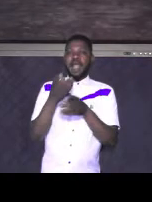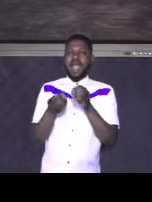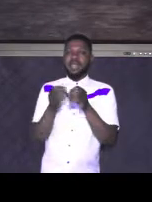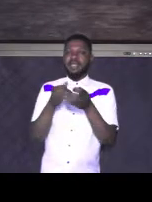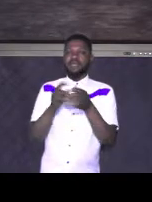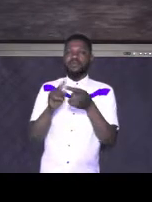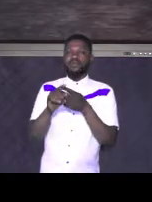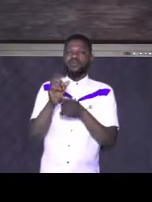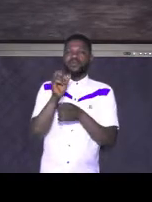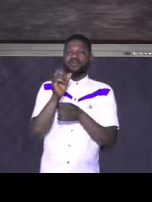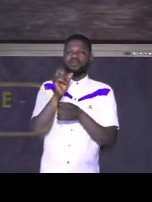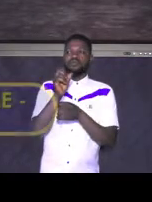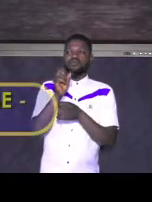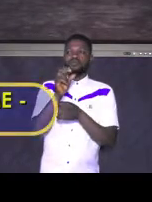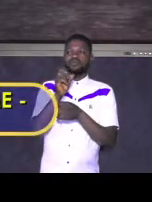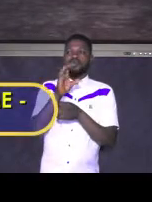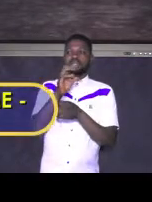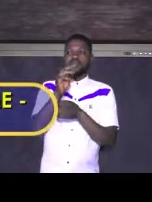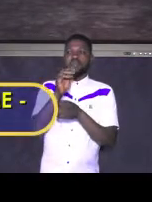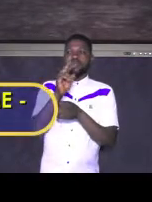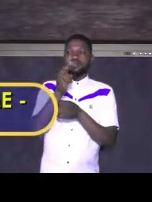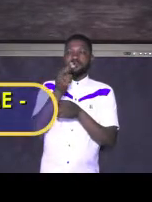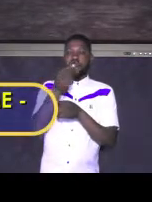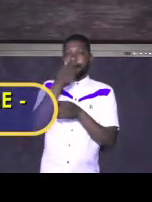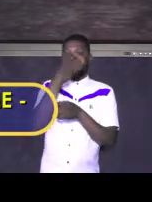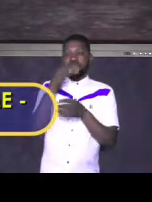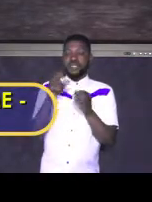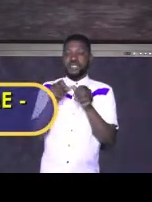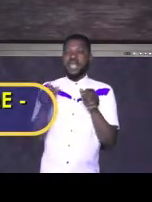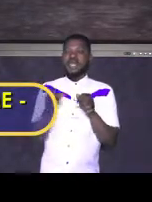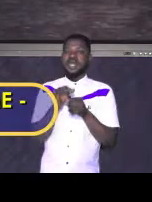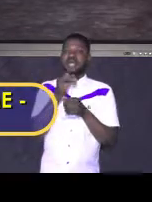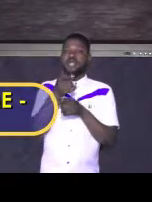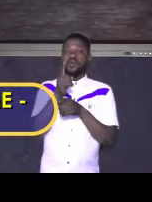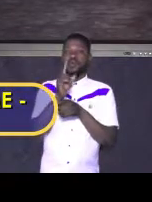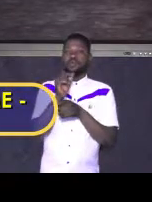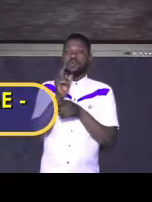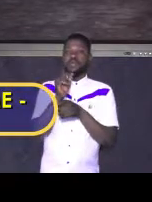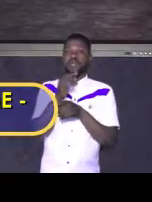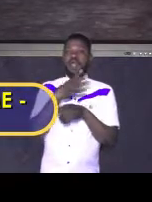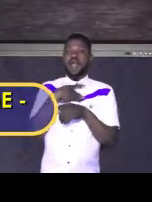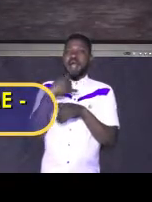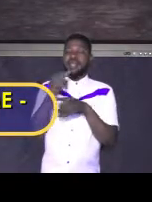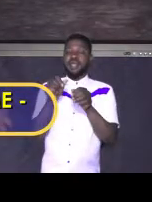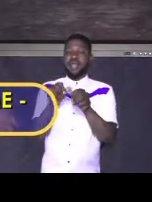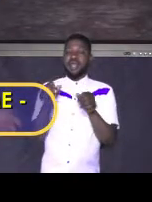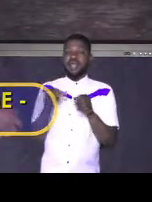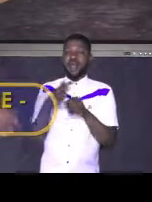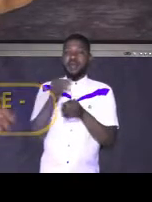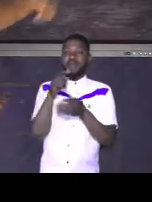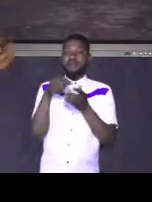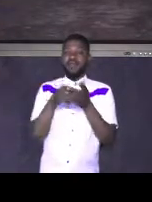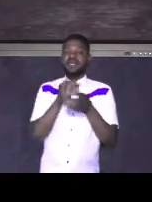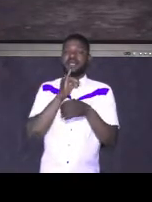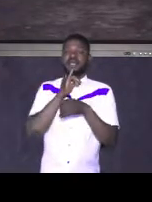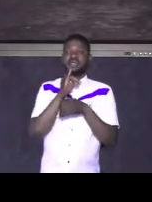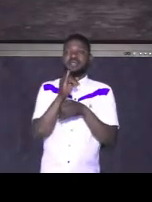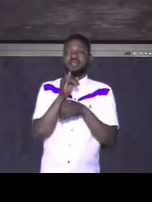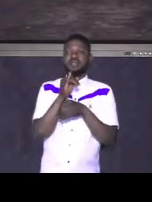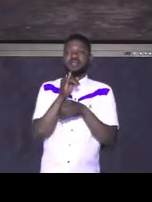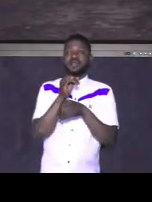squares, adding it to 12 centimeter squares, because the area of this is 120 centimeter squares, and the area of this